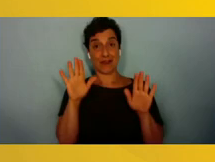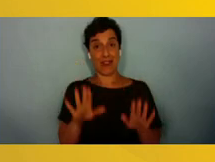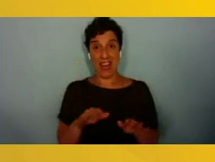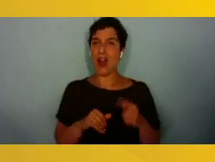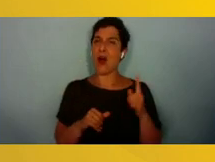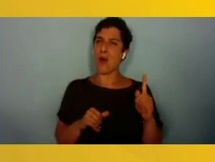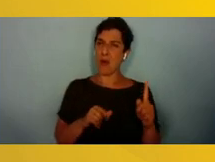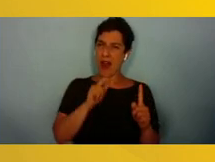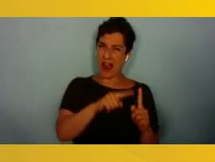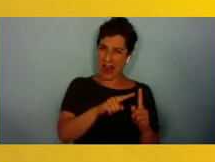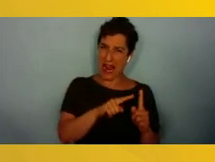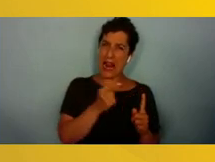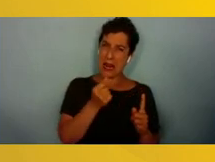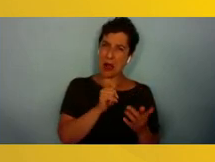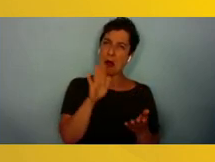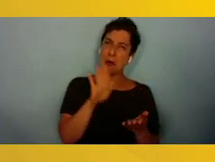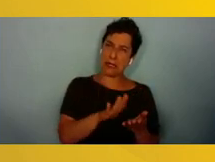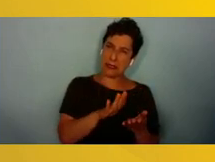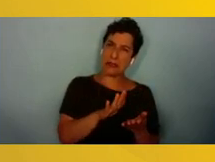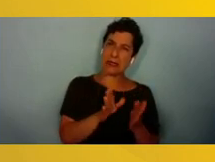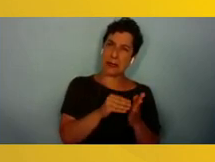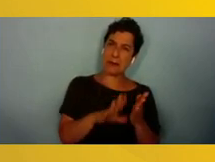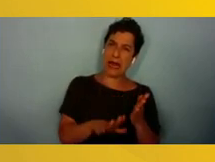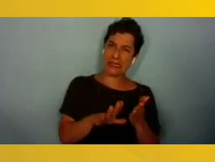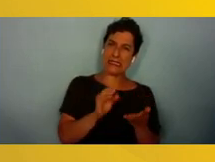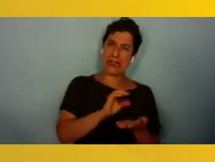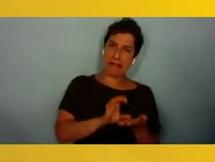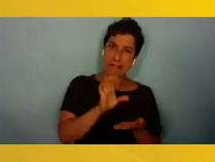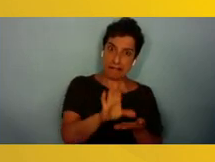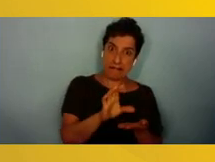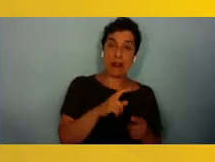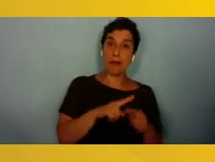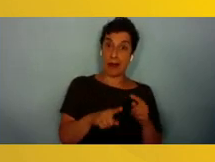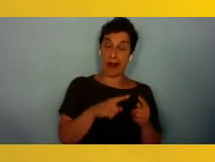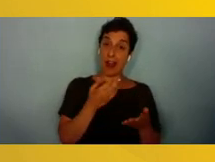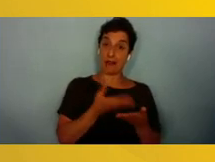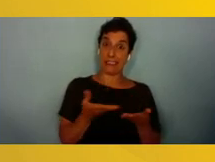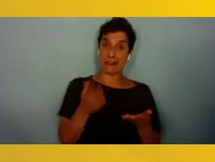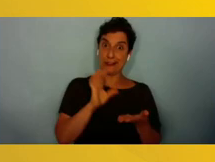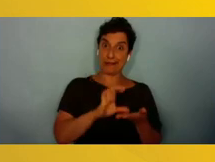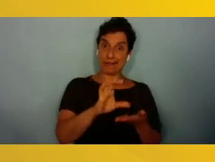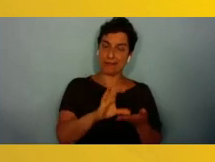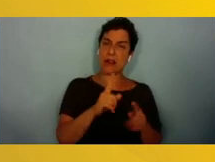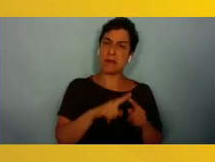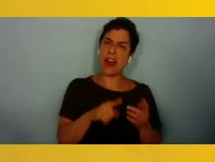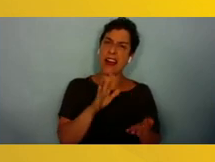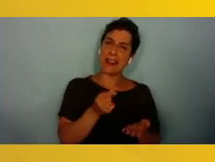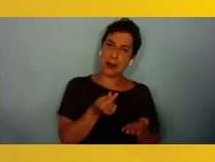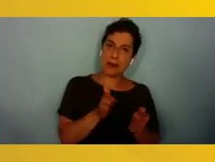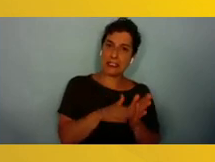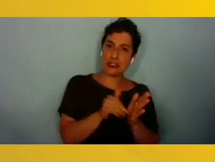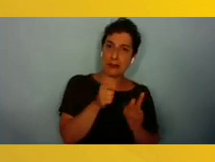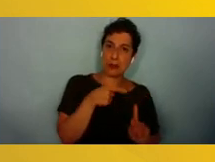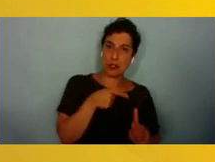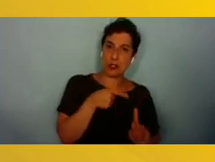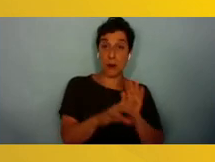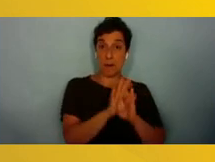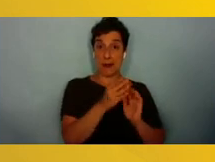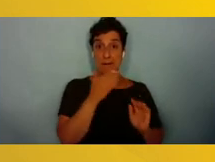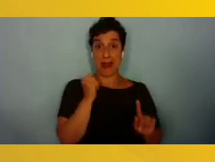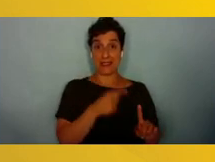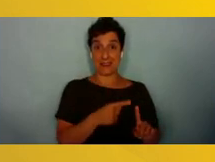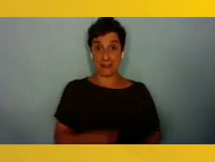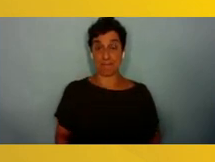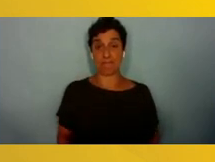less expensive. Still did cost quite a bit of resources though, so we'll pick this one as the best one. And students